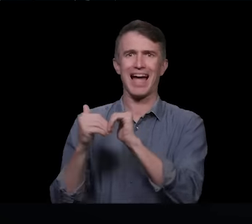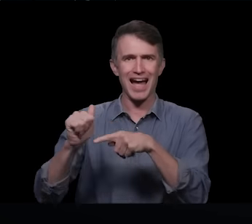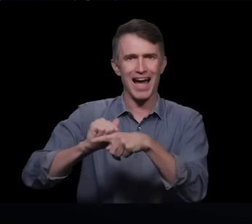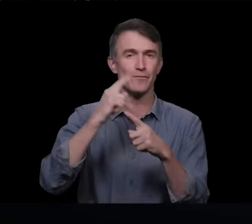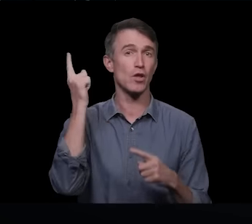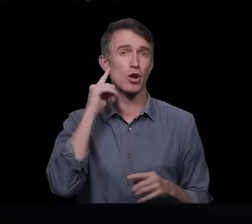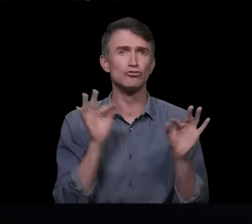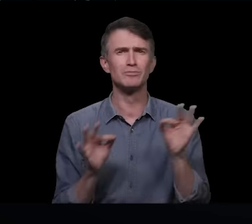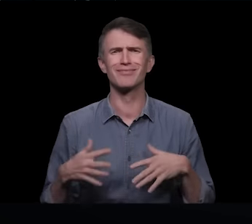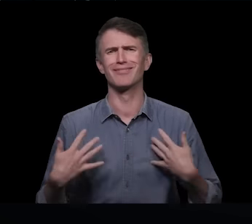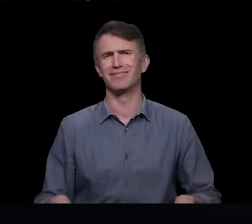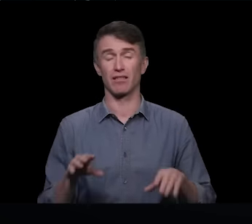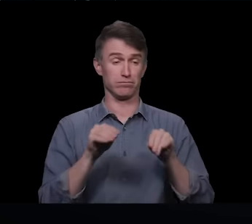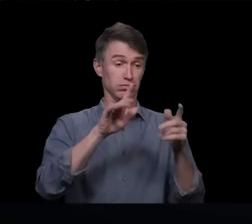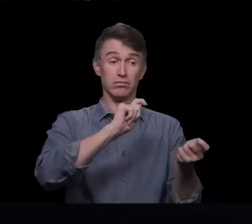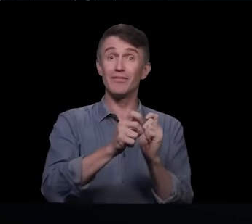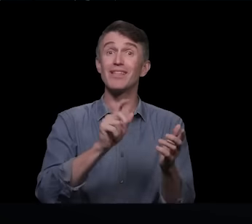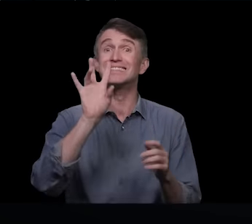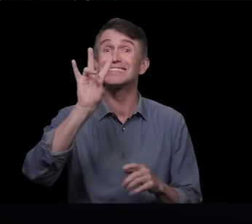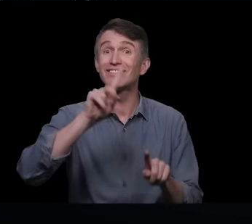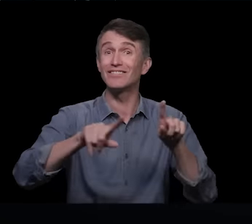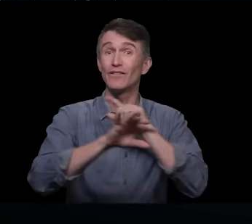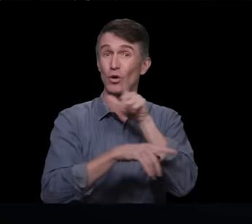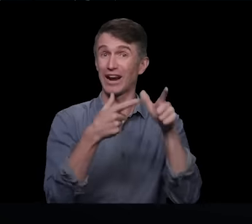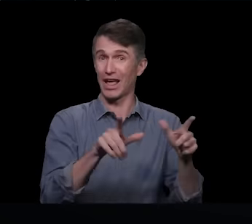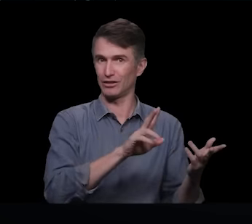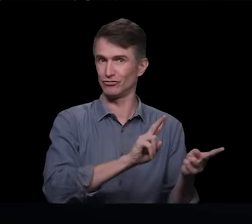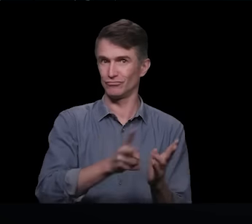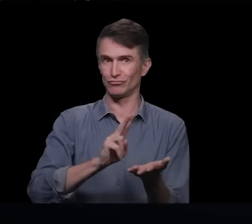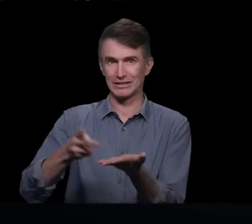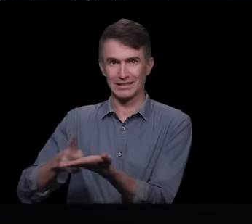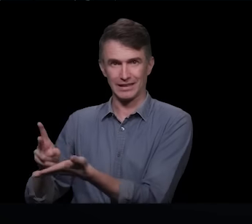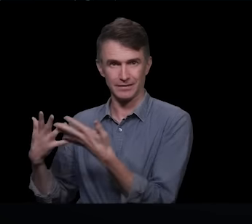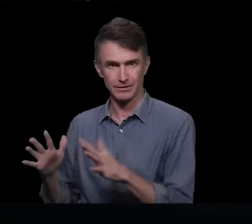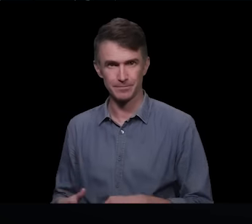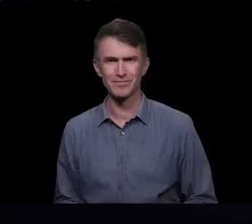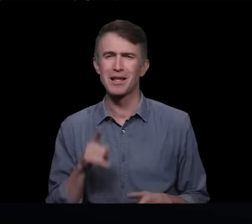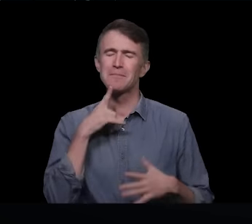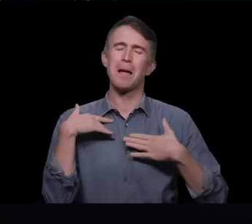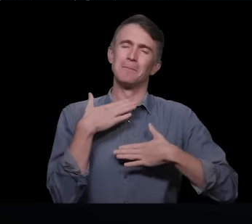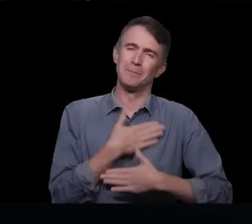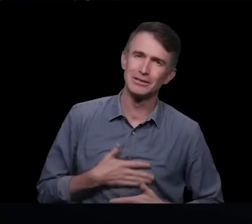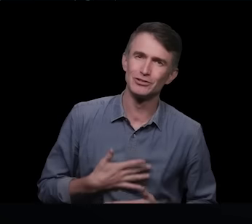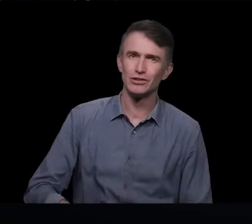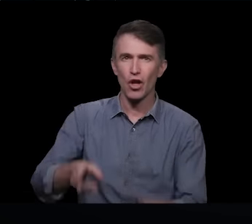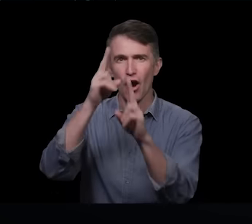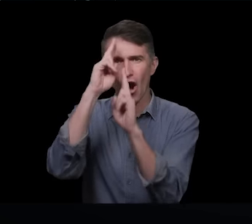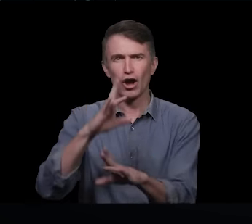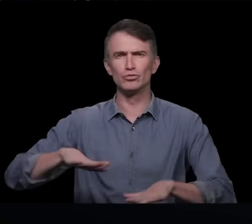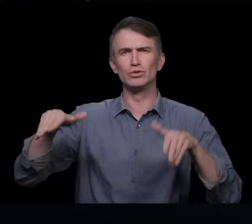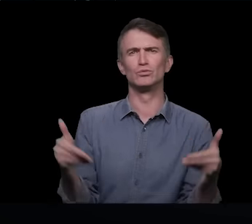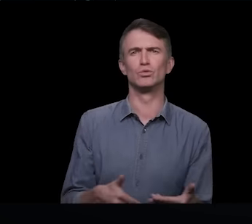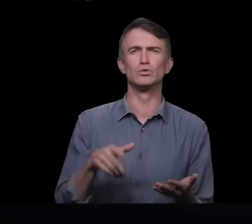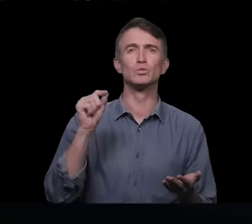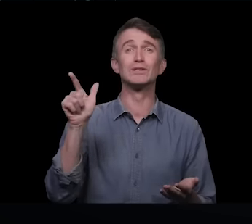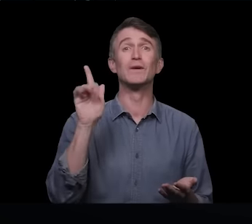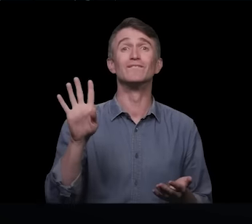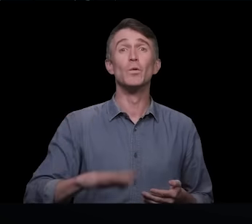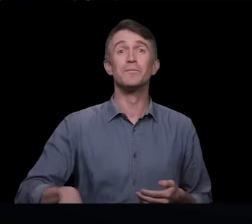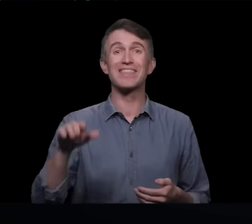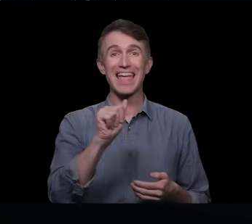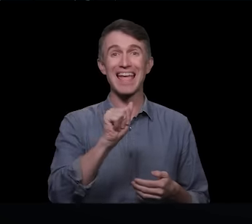audio description that has already been translated into 7 foreign languages. It is my pleasure and my honor